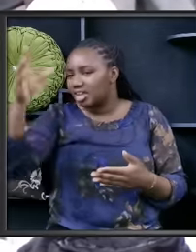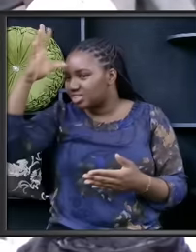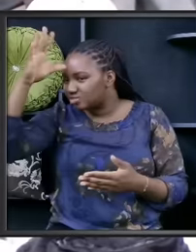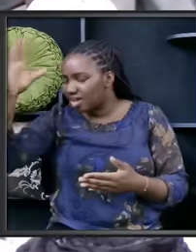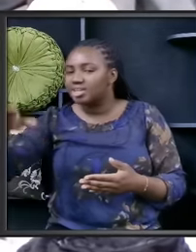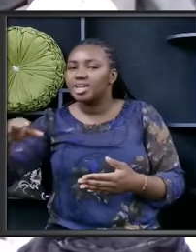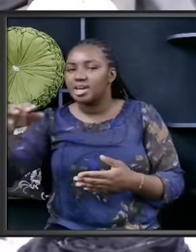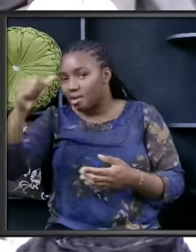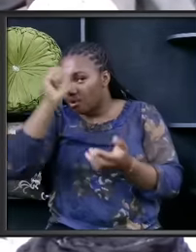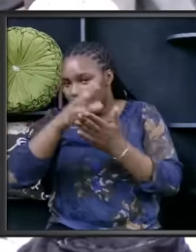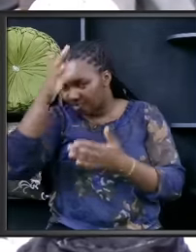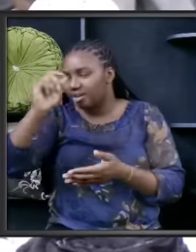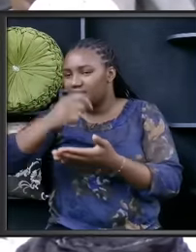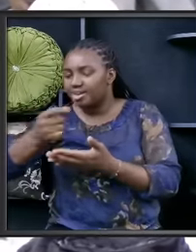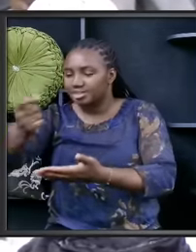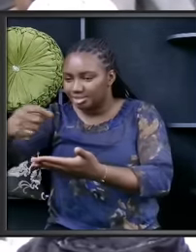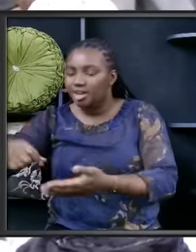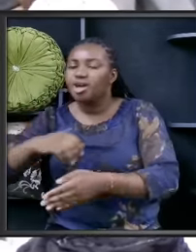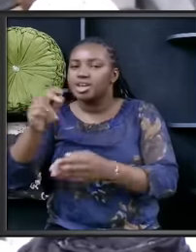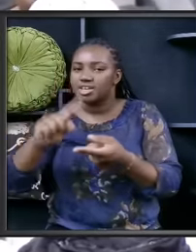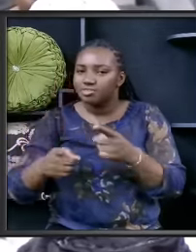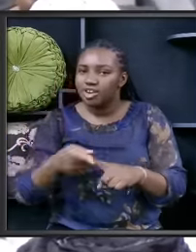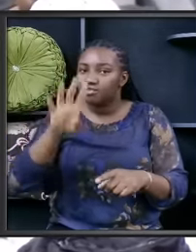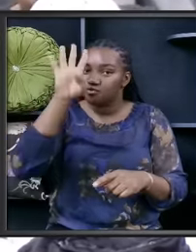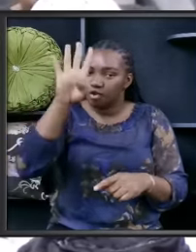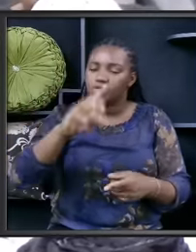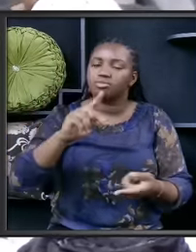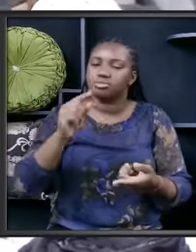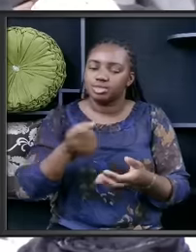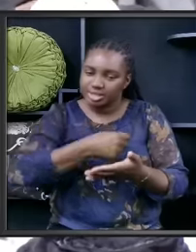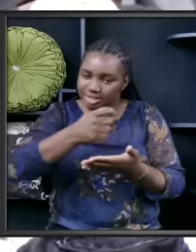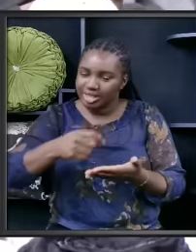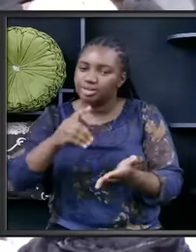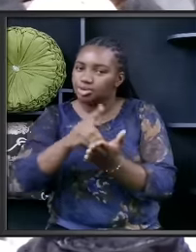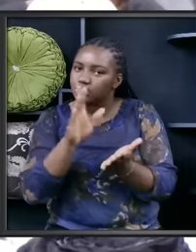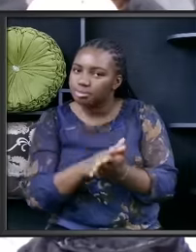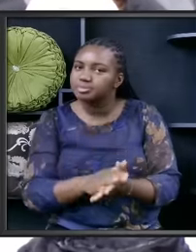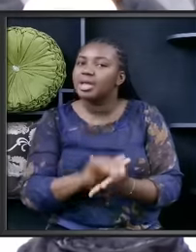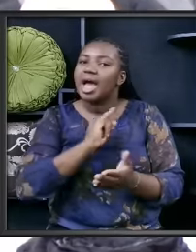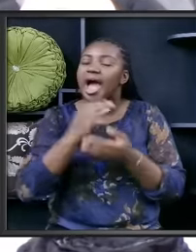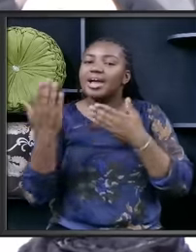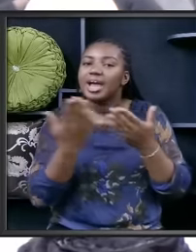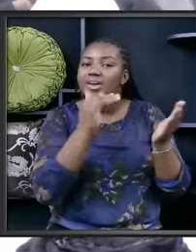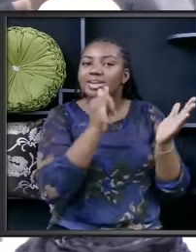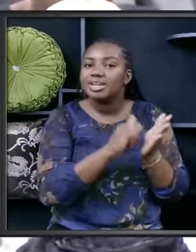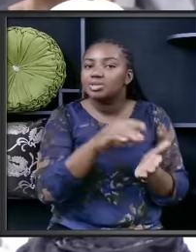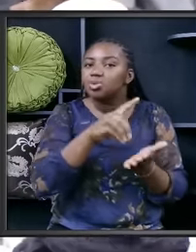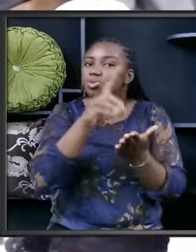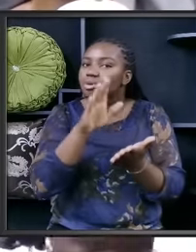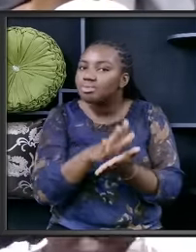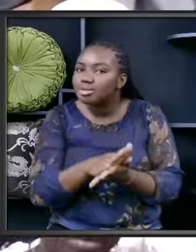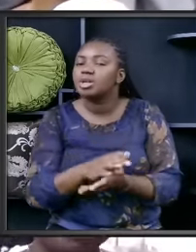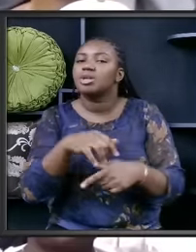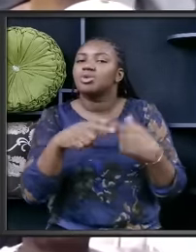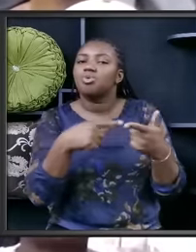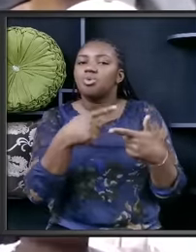where they pray for him. That one where die, he sign. In friend, now for them, they sign the document. Now I can't carry the document. Can't reach